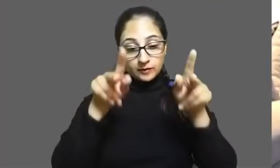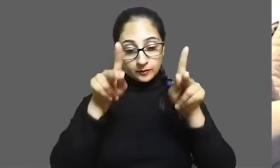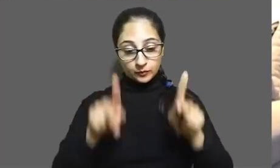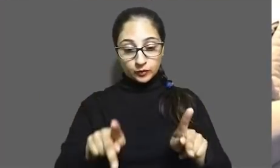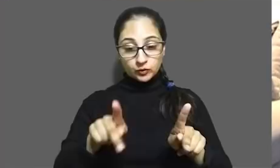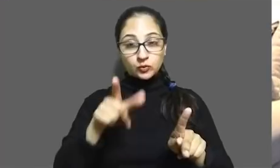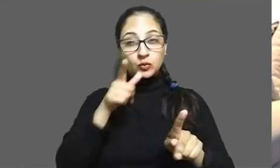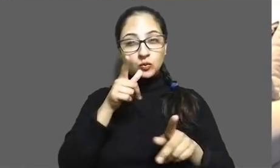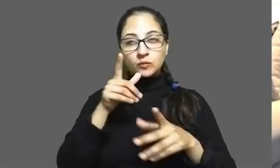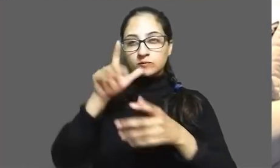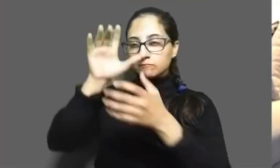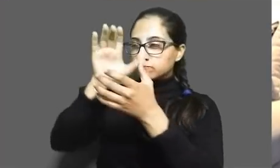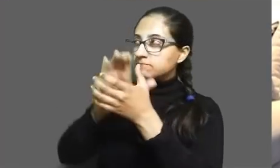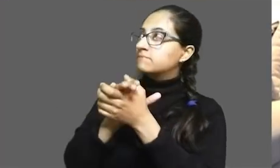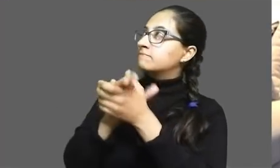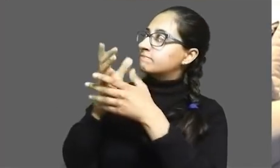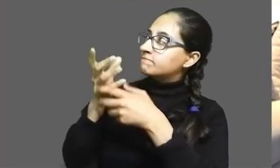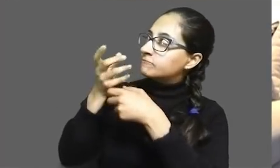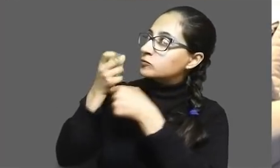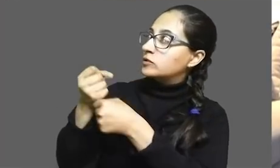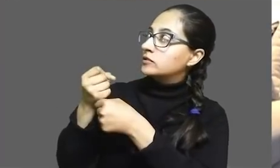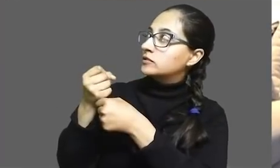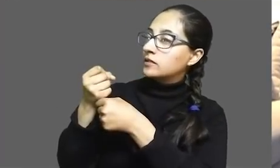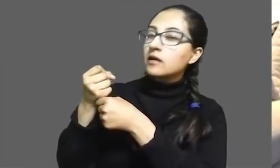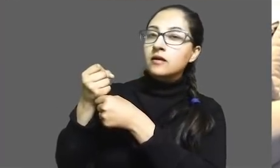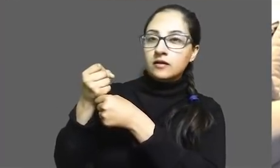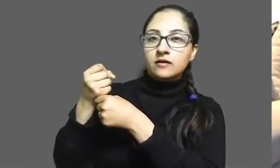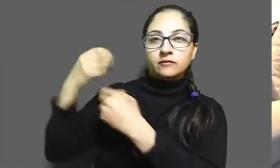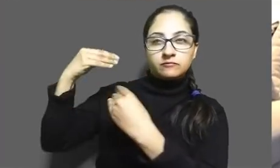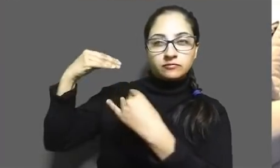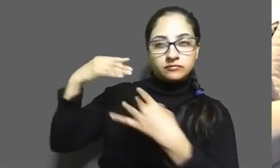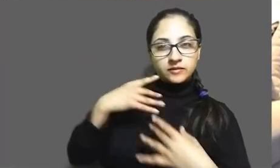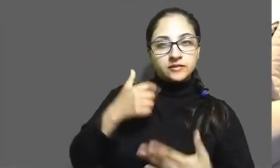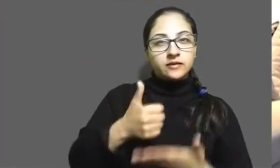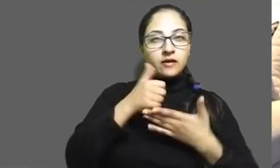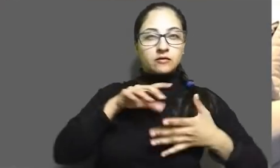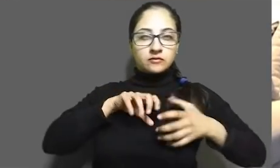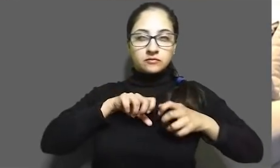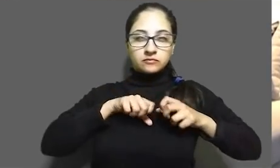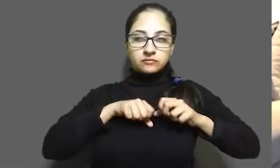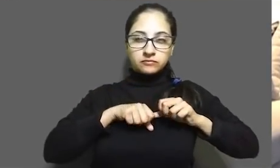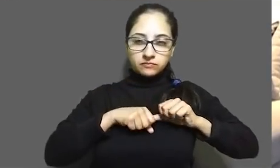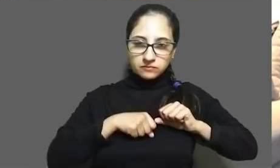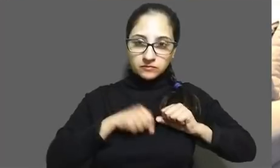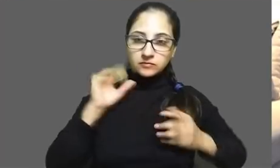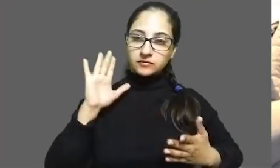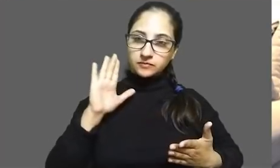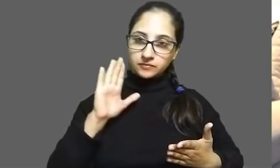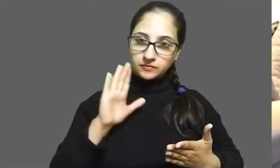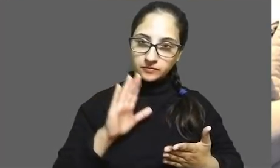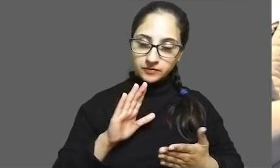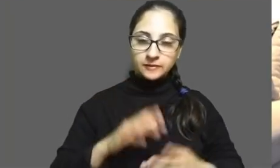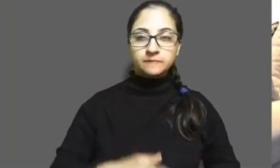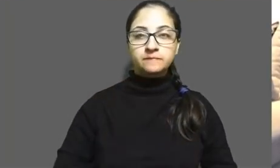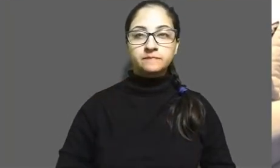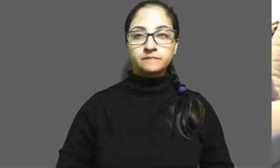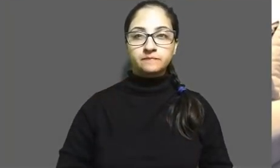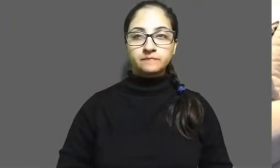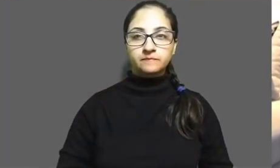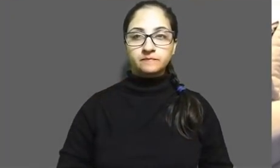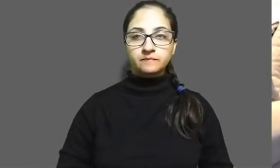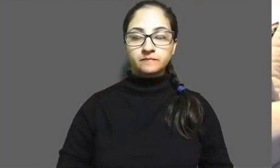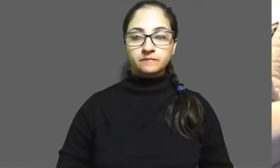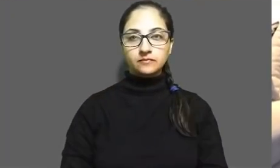hope with patience, sabr, and submission. In the Holy Quran, prayer